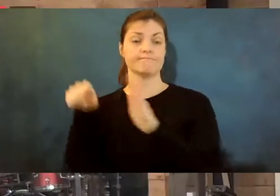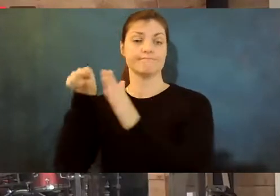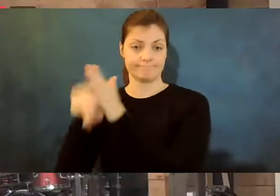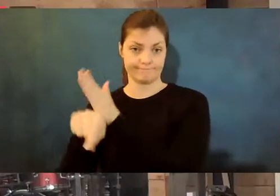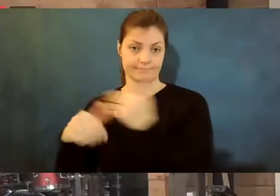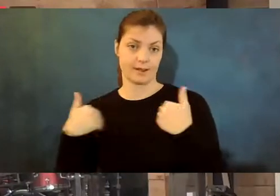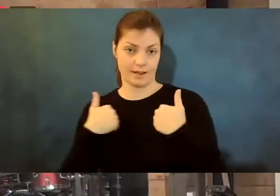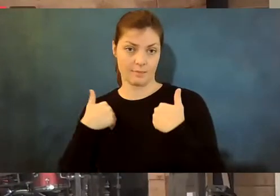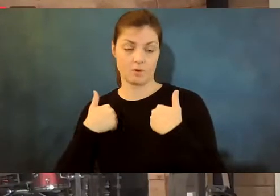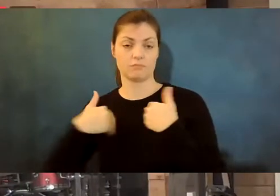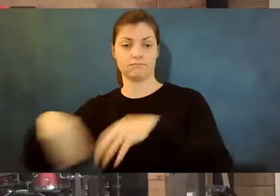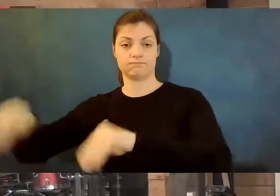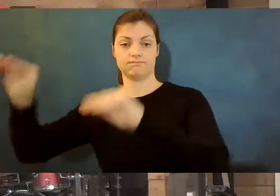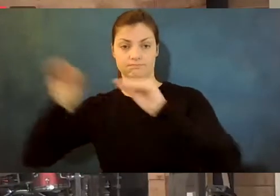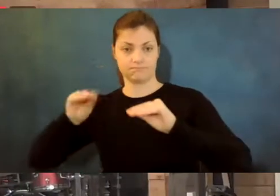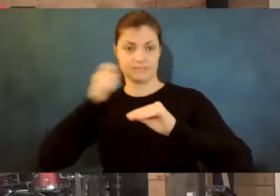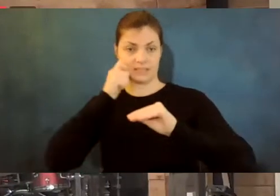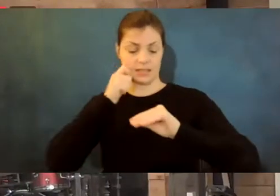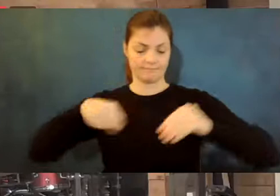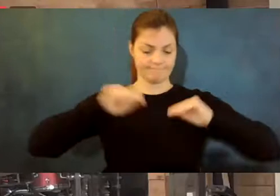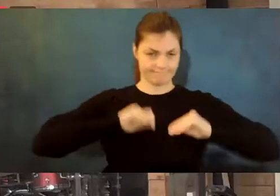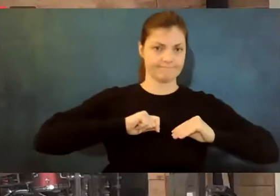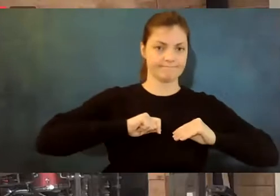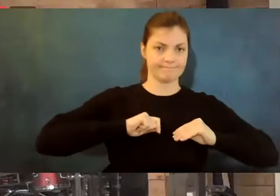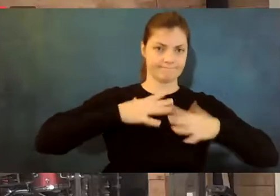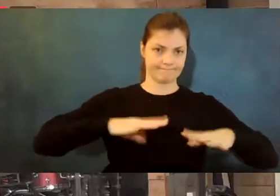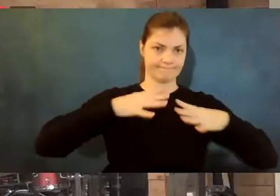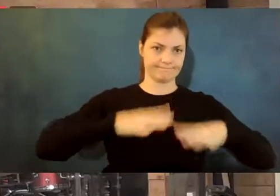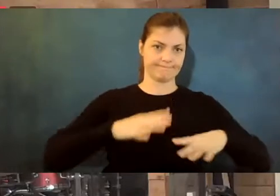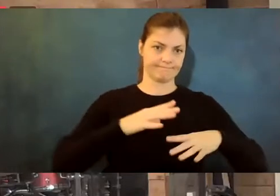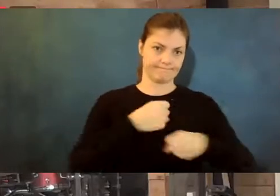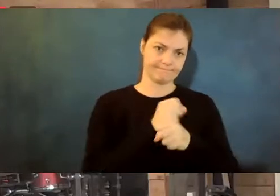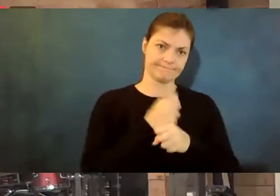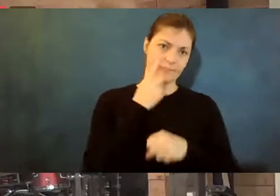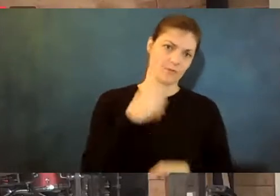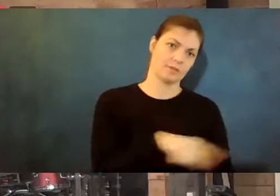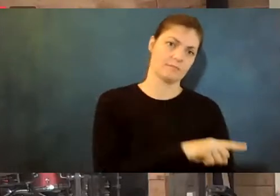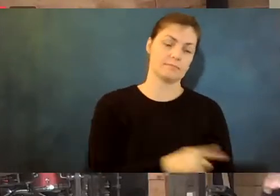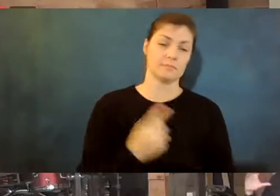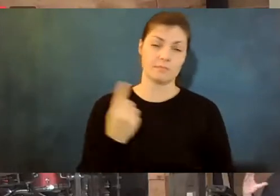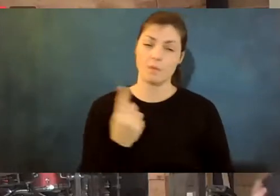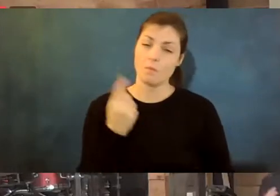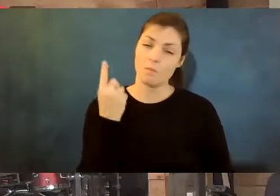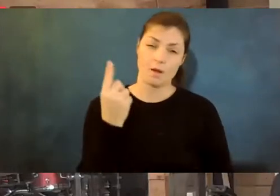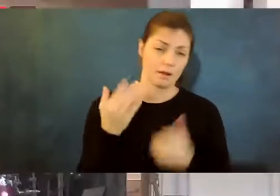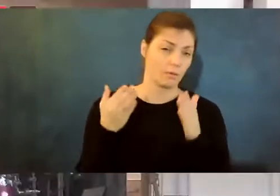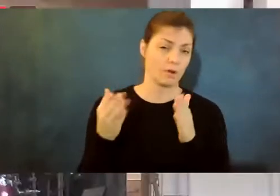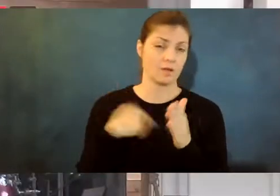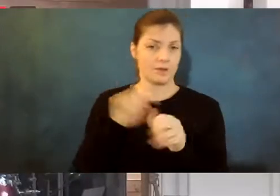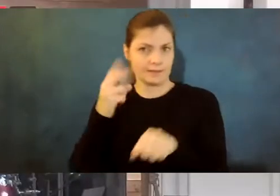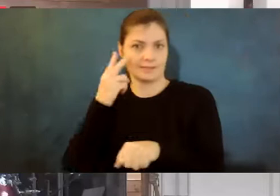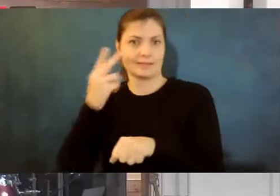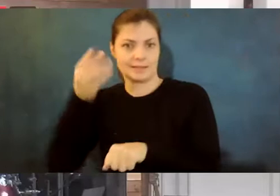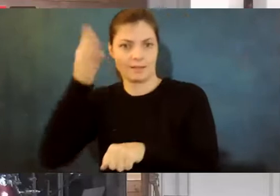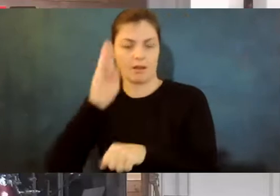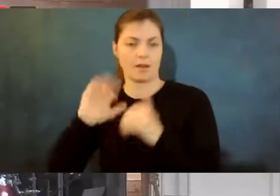Sacrifice. He covered them. There is only one way we get into the presence of the Lord, and that is by the covering of sacrifice,